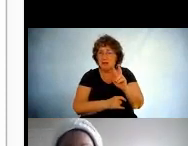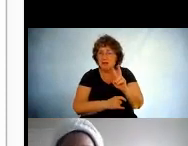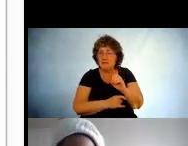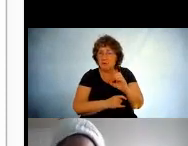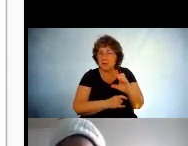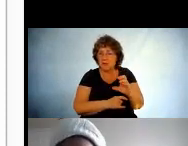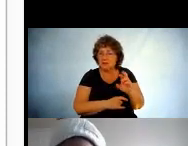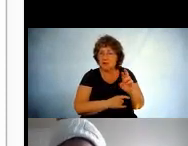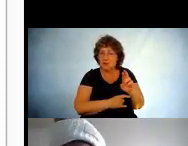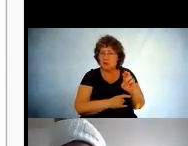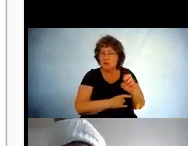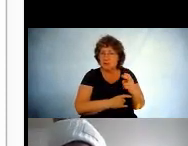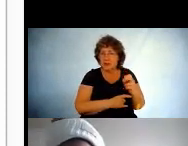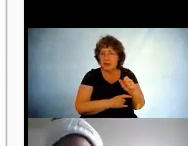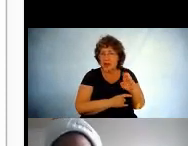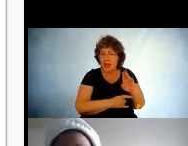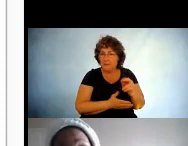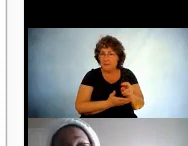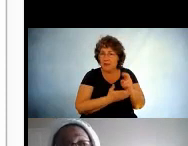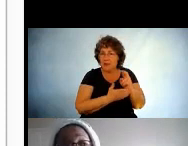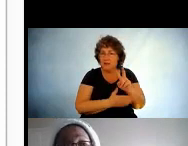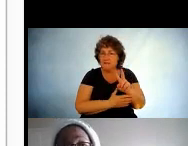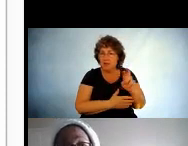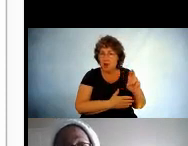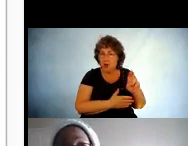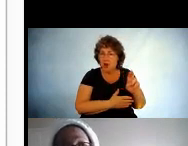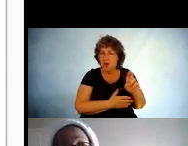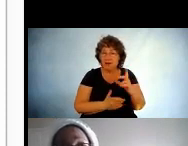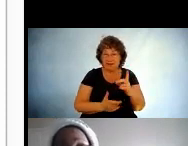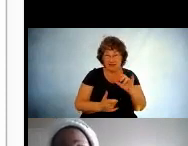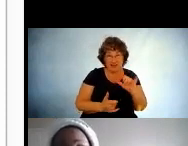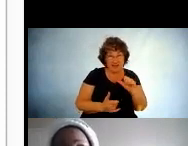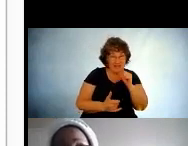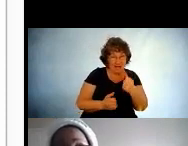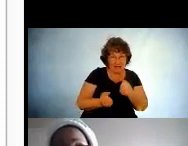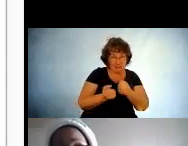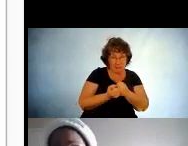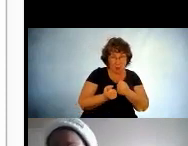that hurt your confidence about your future?